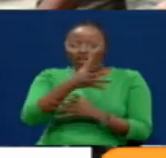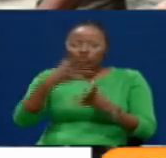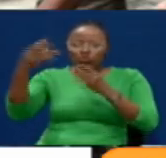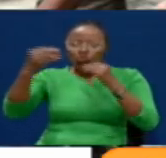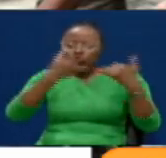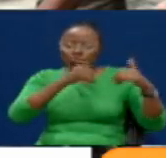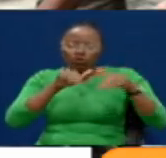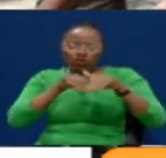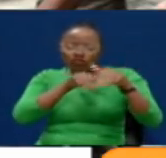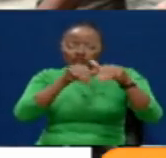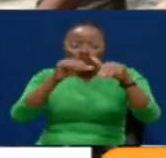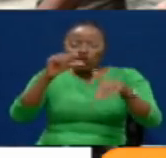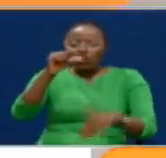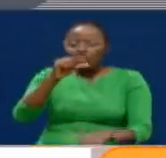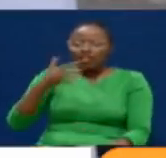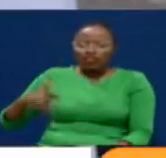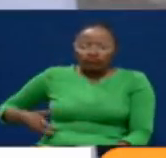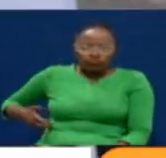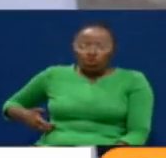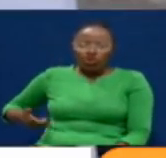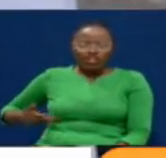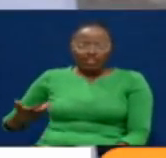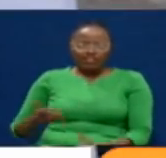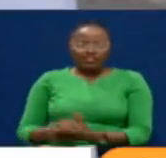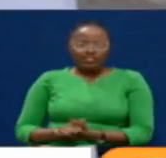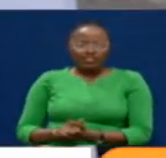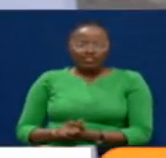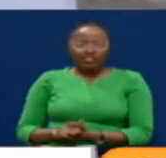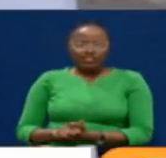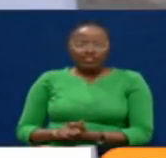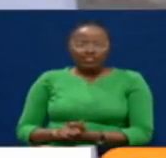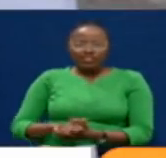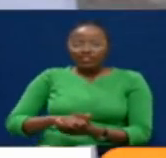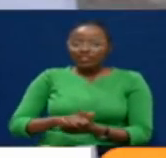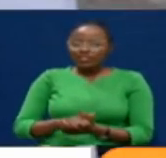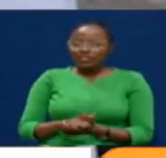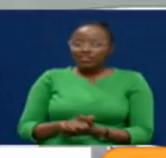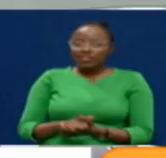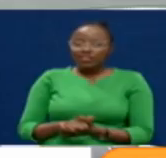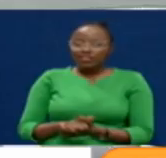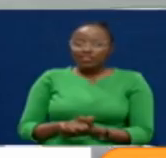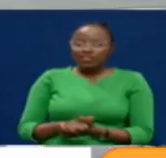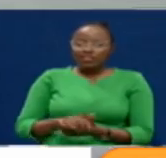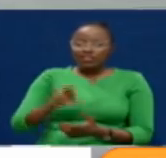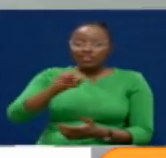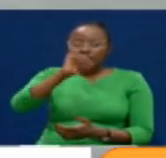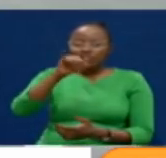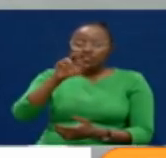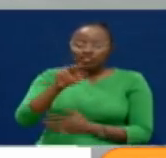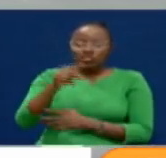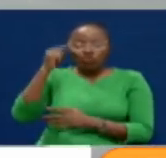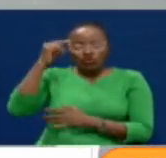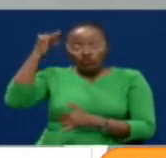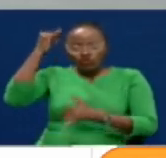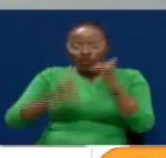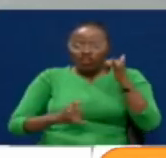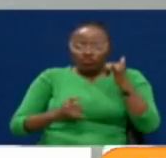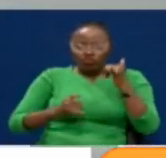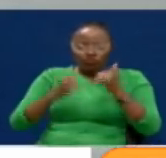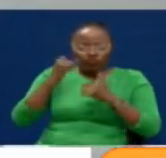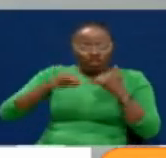track gorillas. Ticked off. Yeah. Unbelievable. Patrick Njiru, final closing thoughts about this